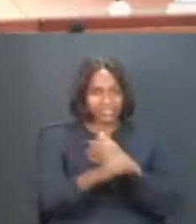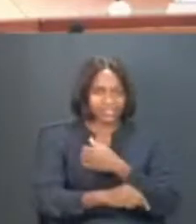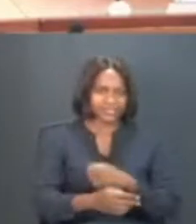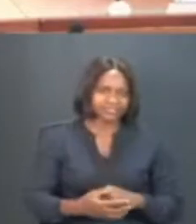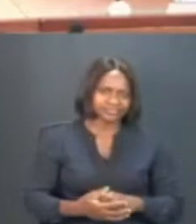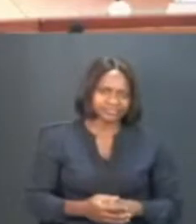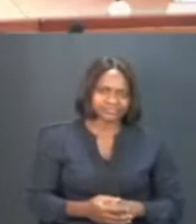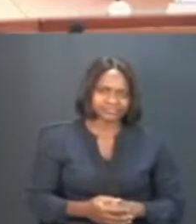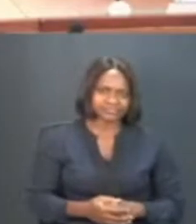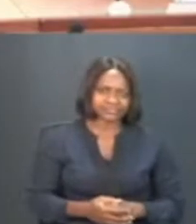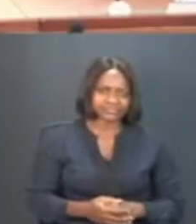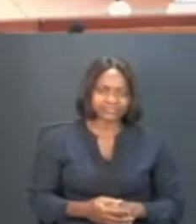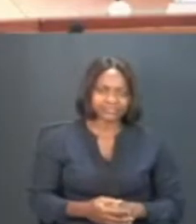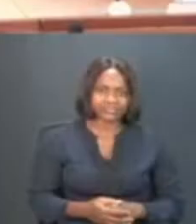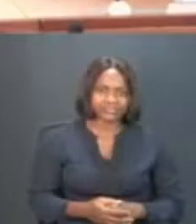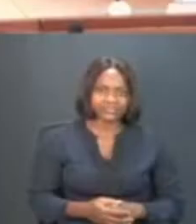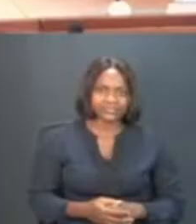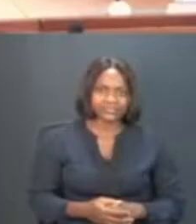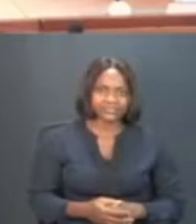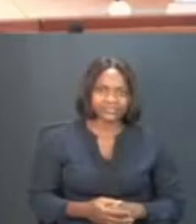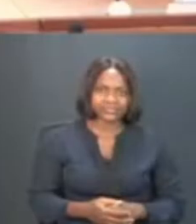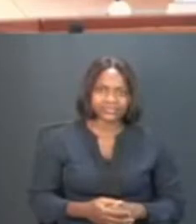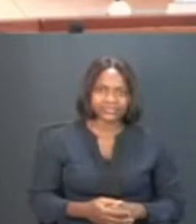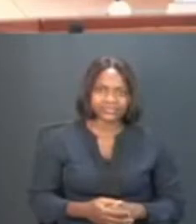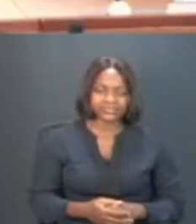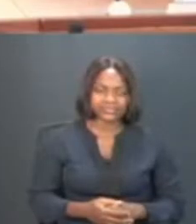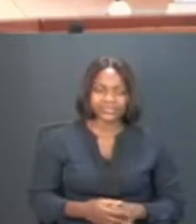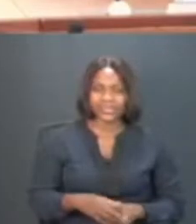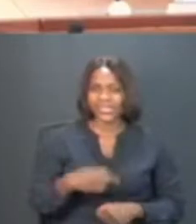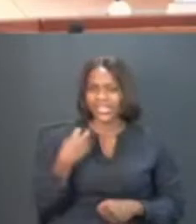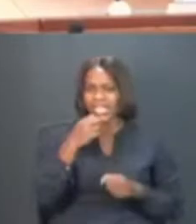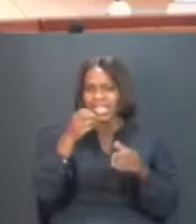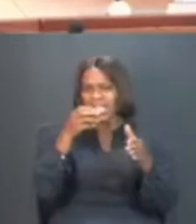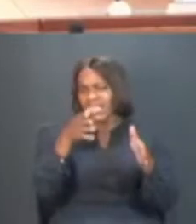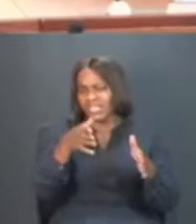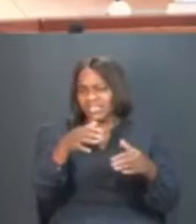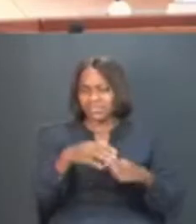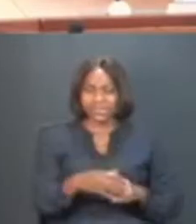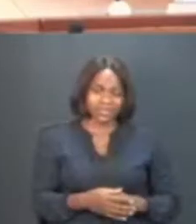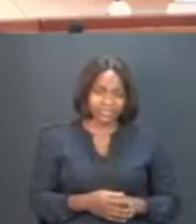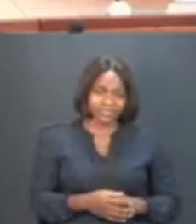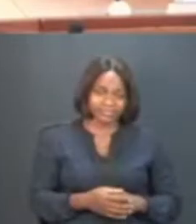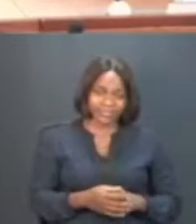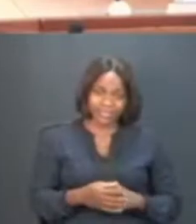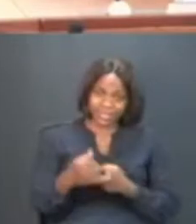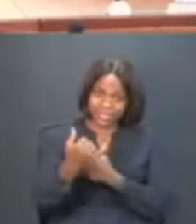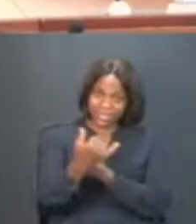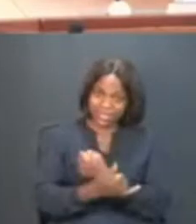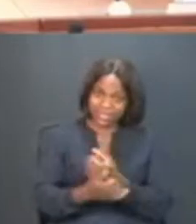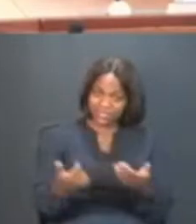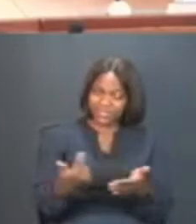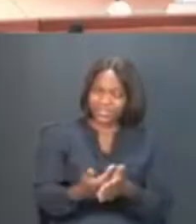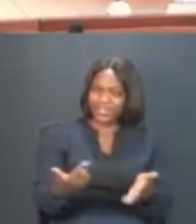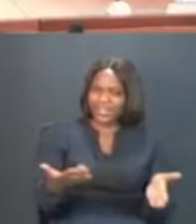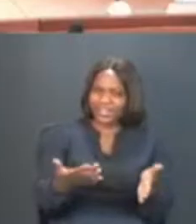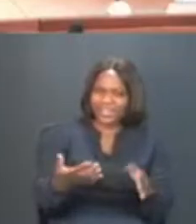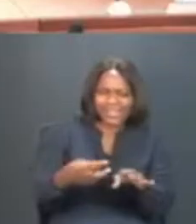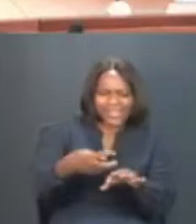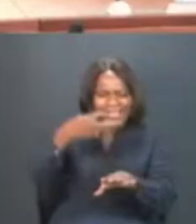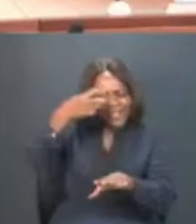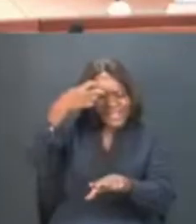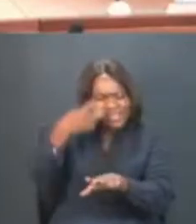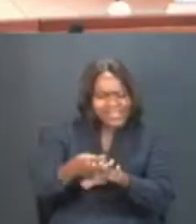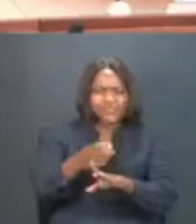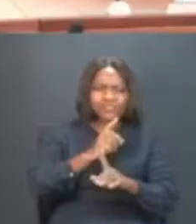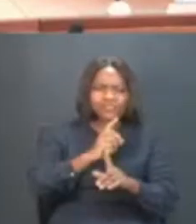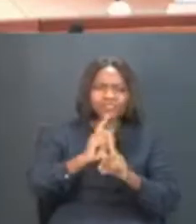Speaker, in this country, it is very hard to speak about